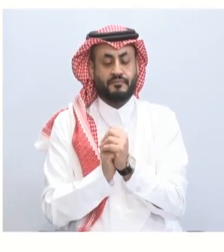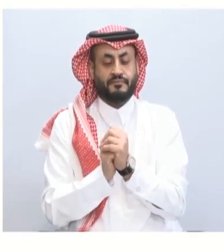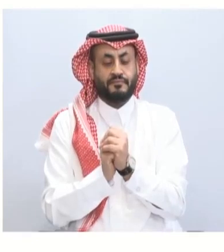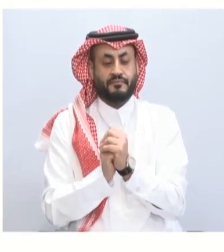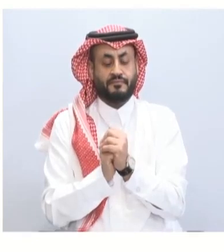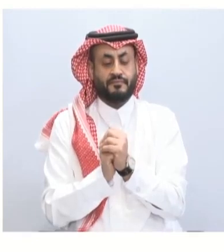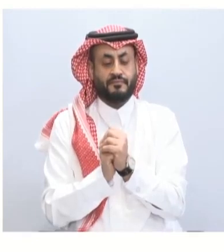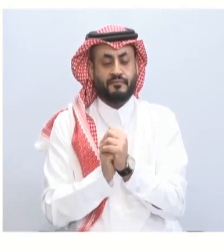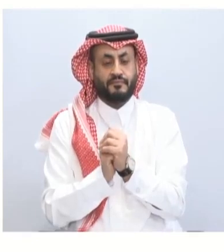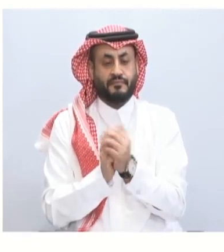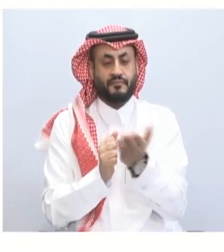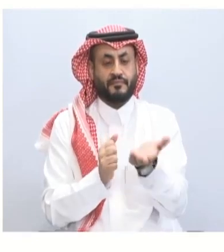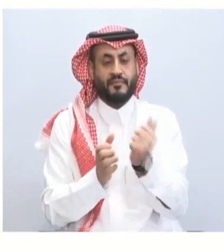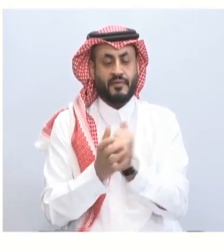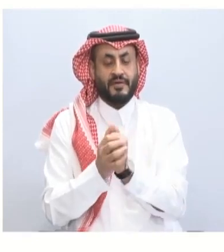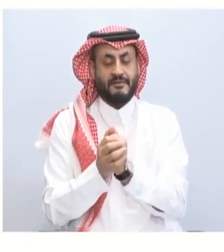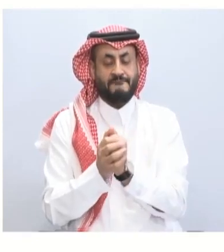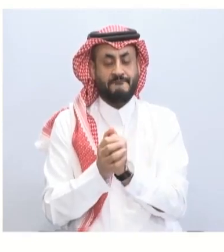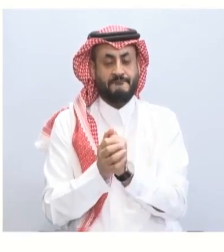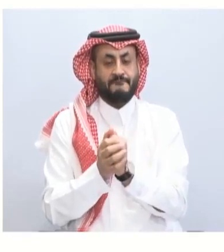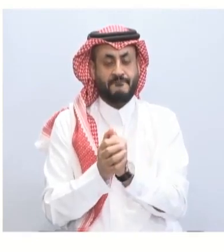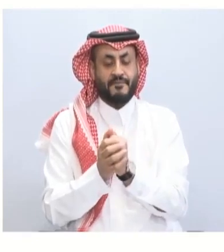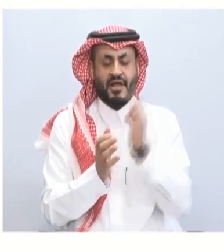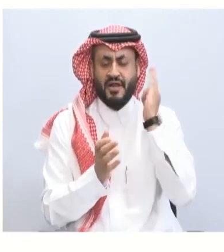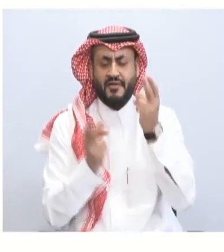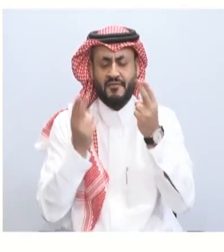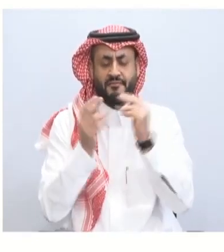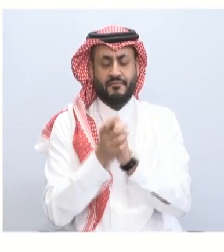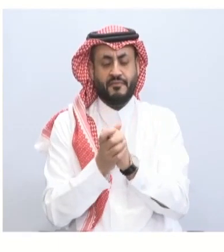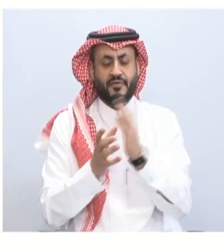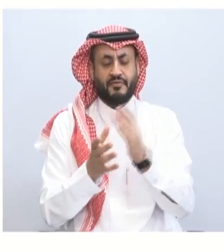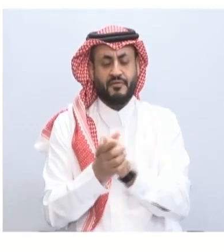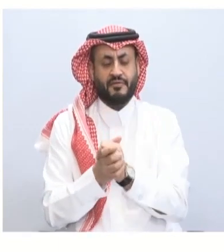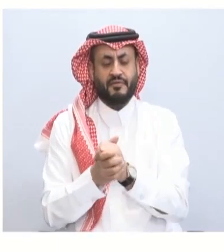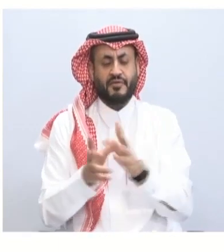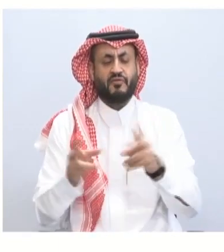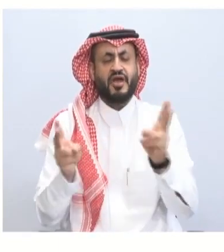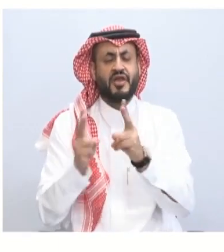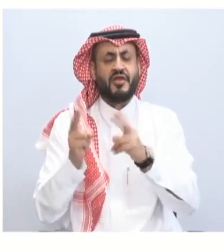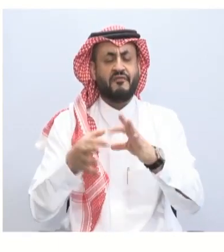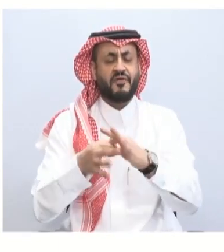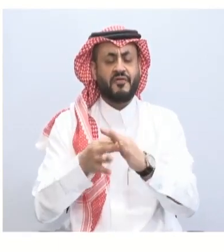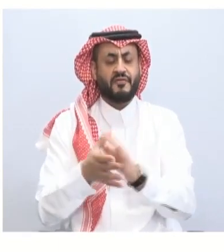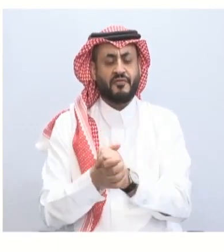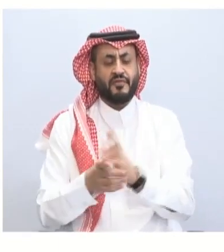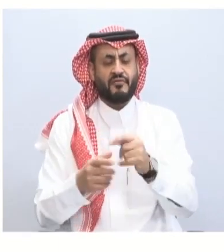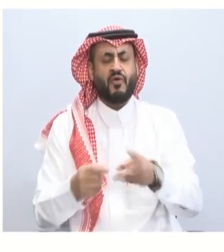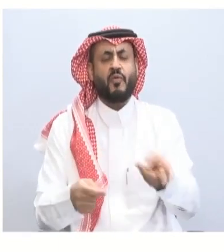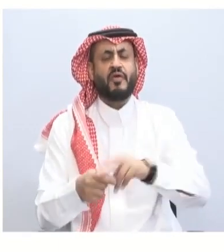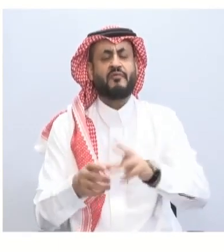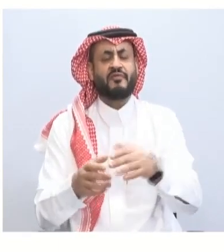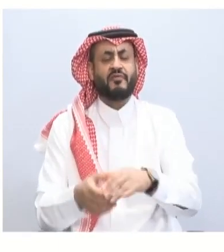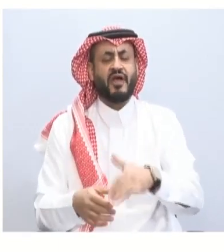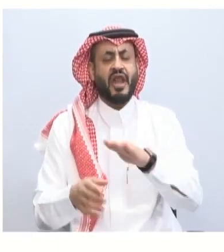Now we have here in this part. Although social networking and online communication has become the norm among young